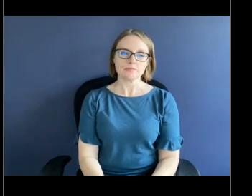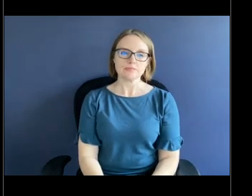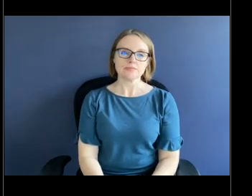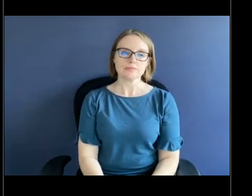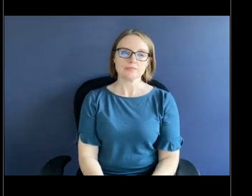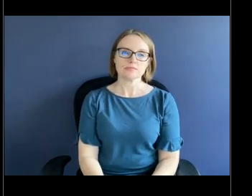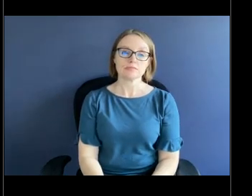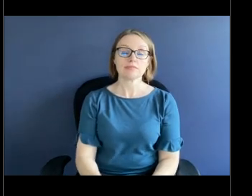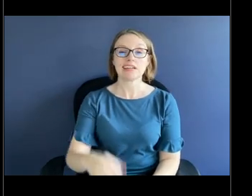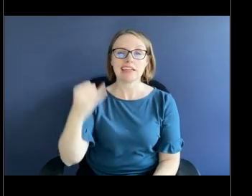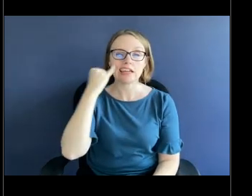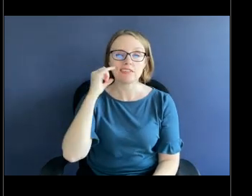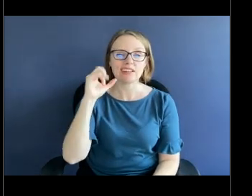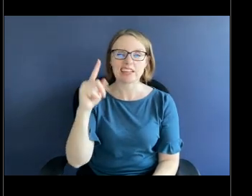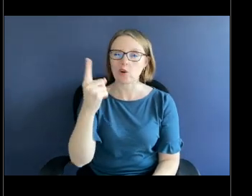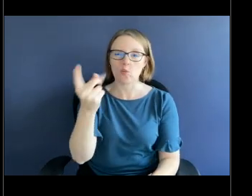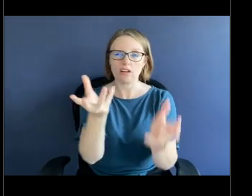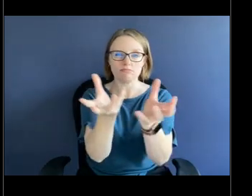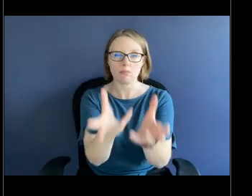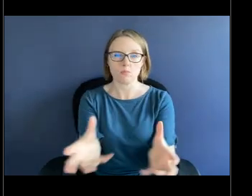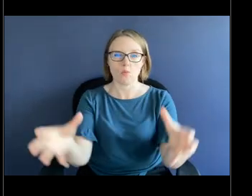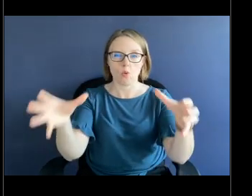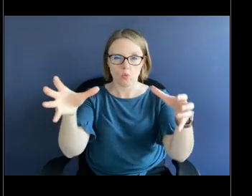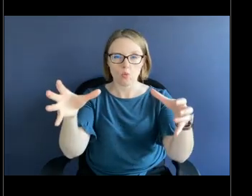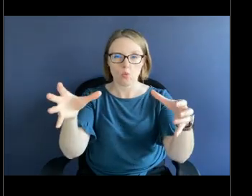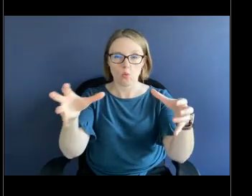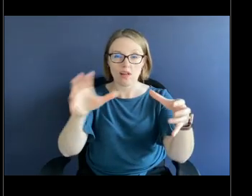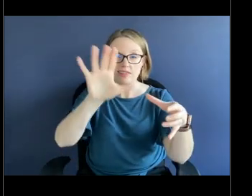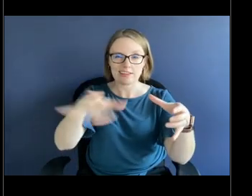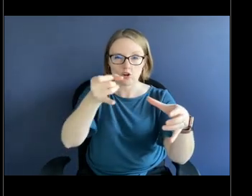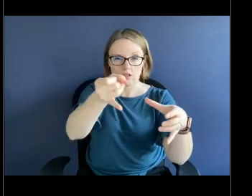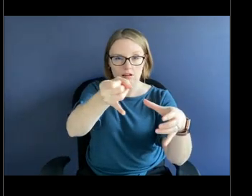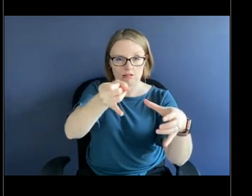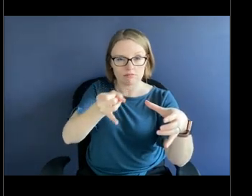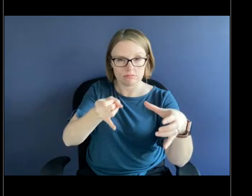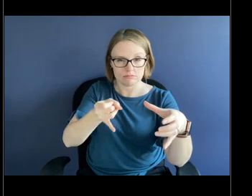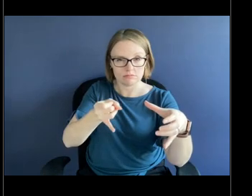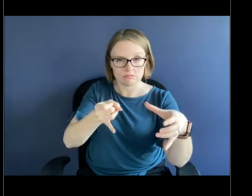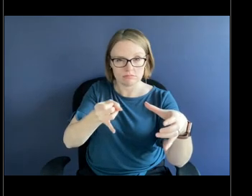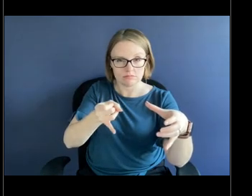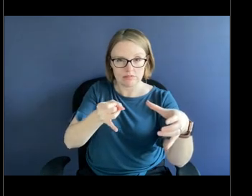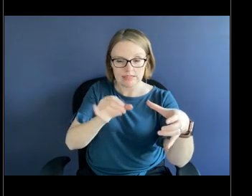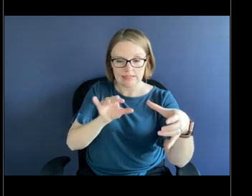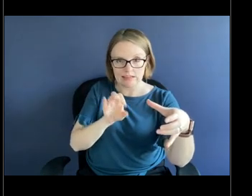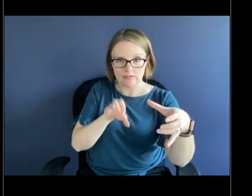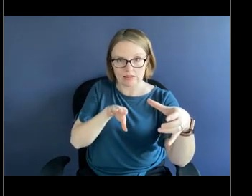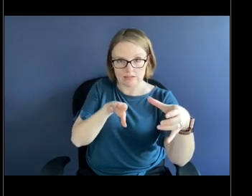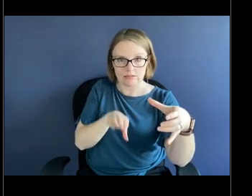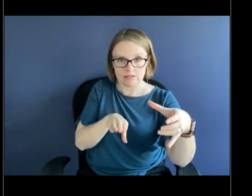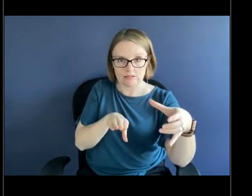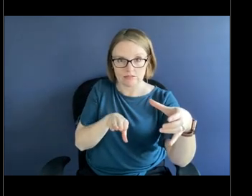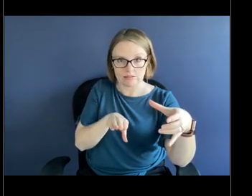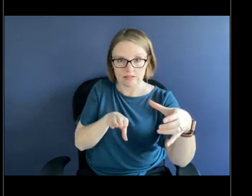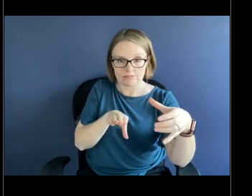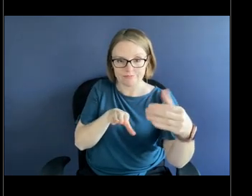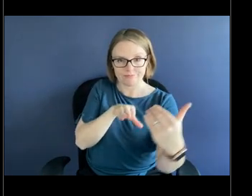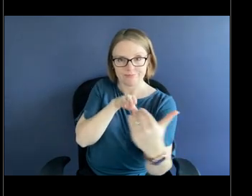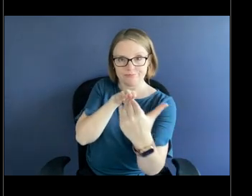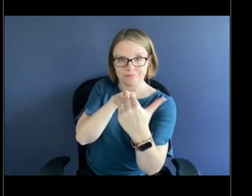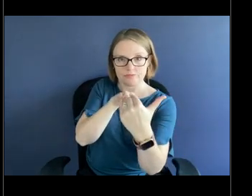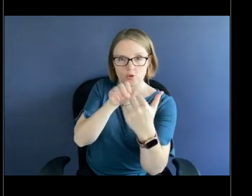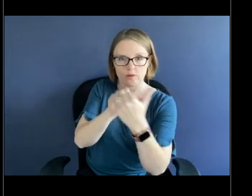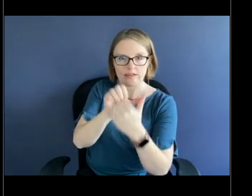At single bowl sinks, the center line of the CFS must align with the center